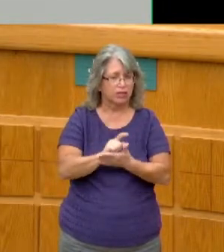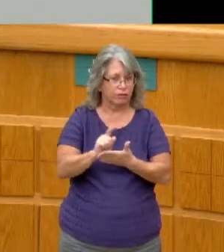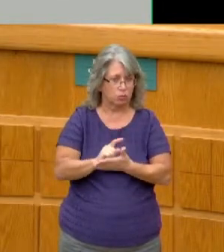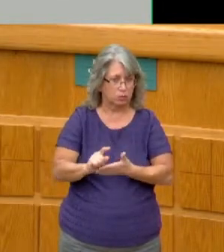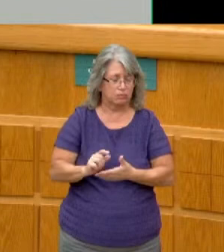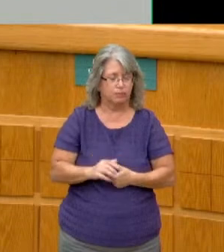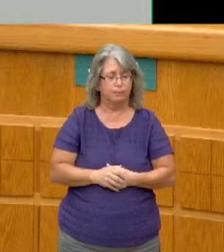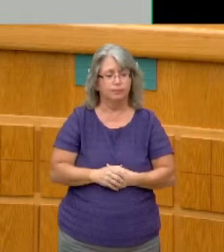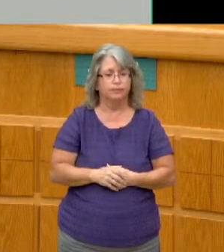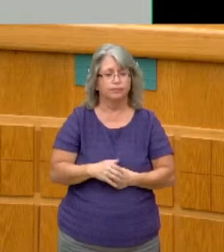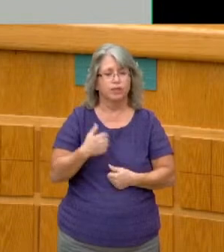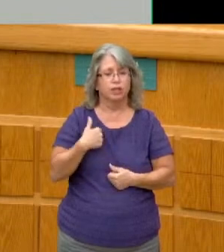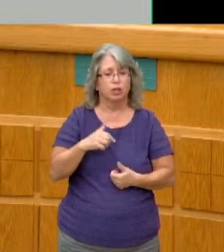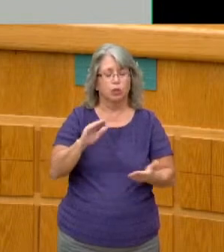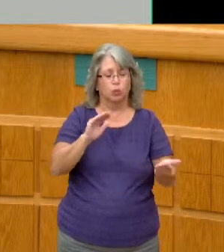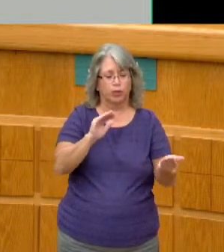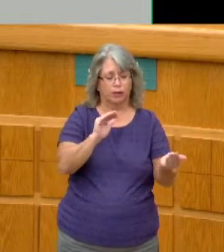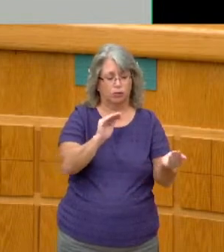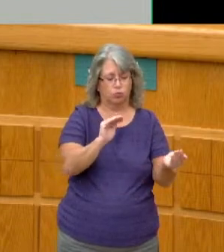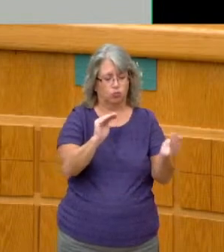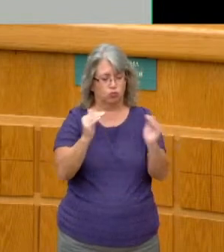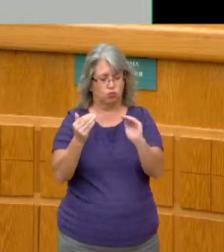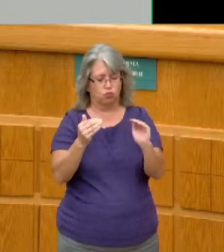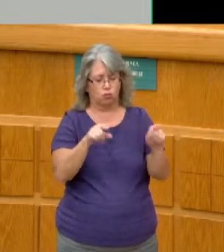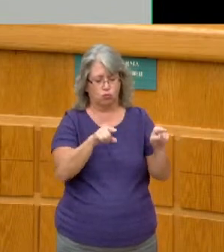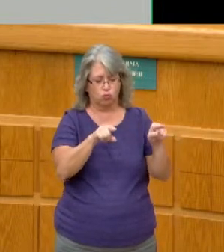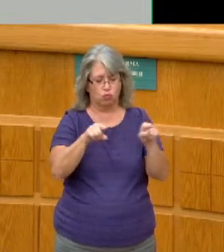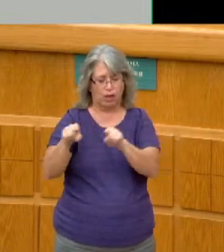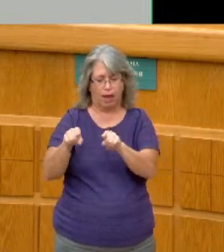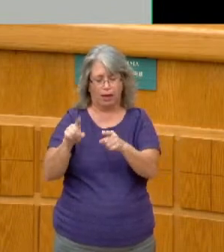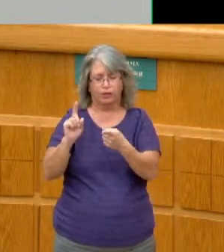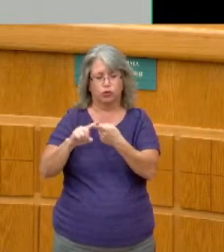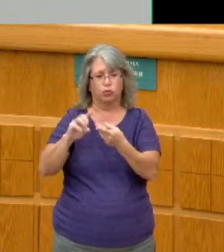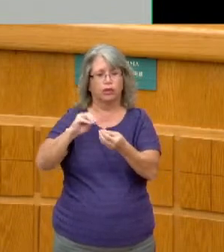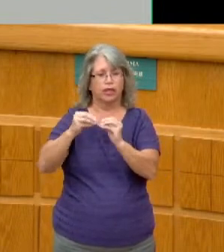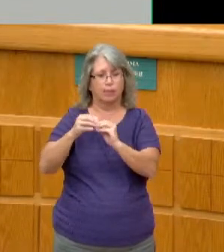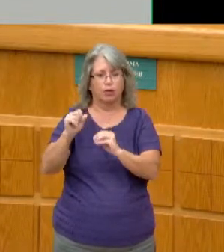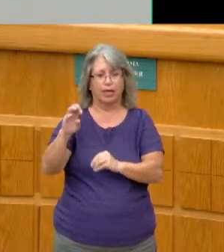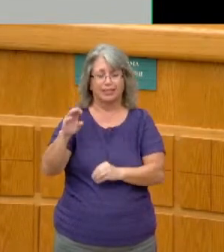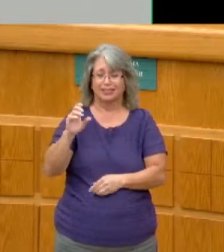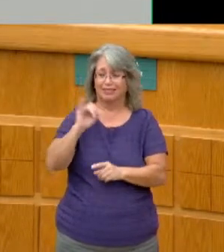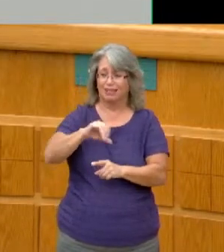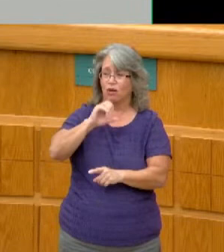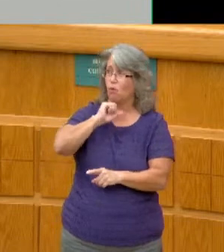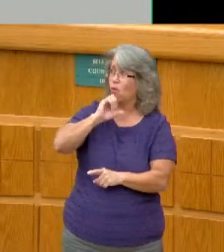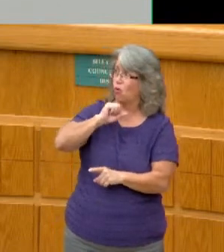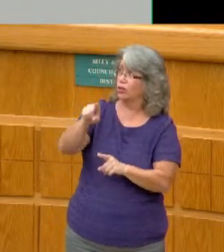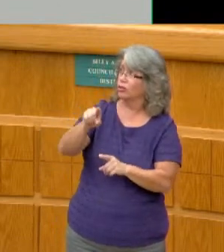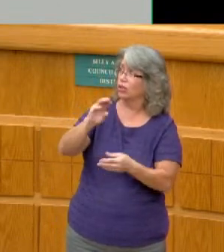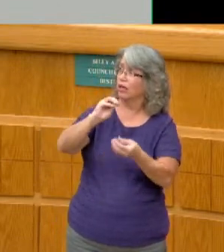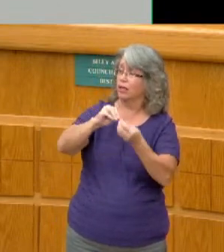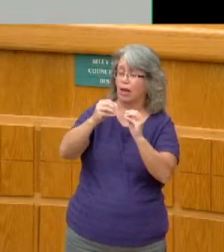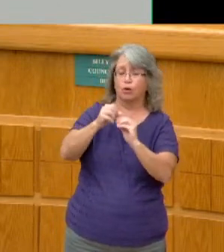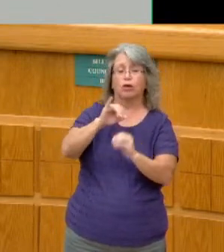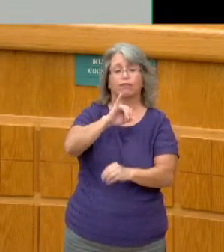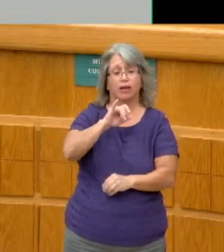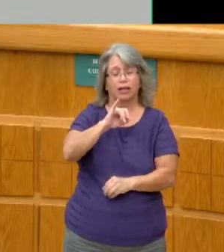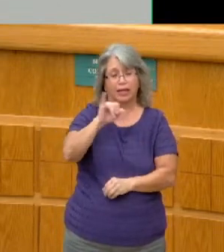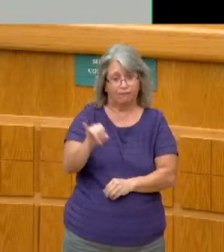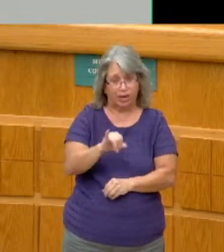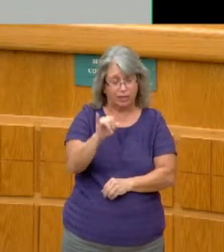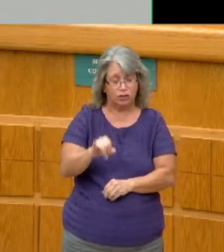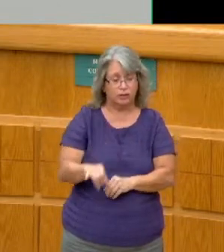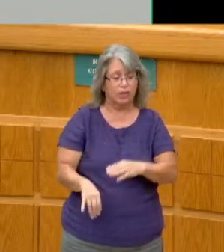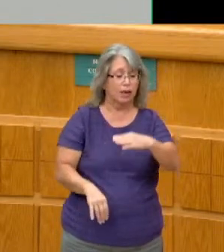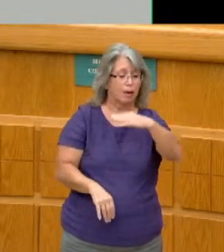we relate that to the number of cases. So that's the key thing in this graphic. So the orange are the infections, the black are the actual